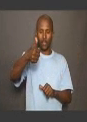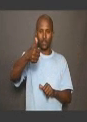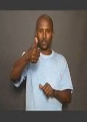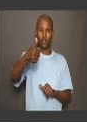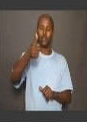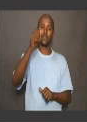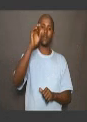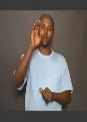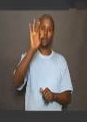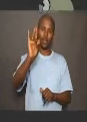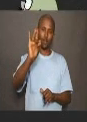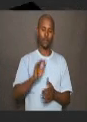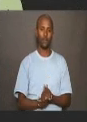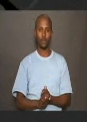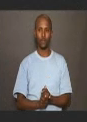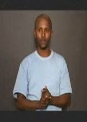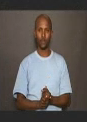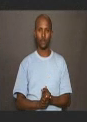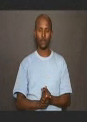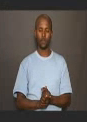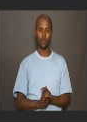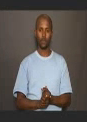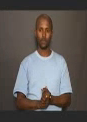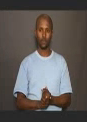is 8.